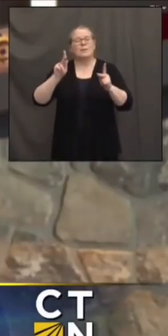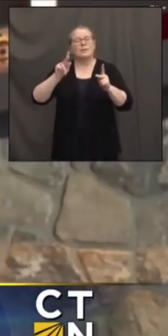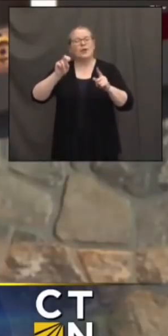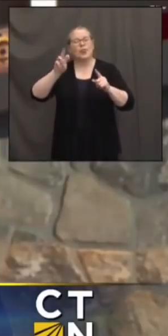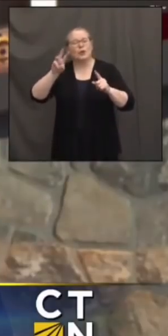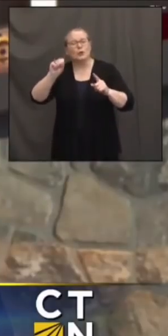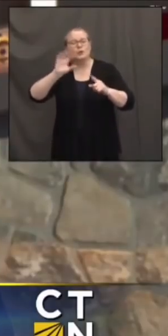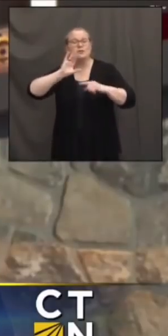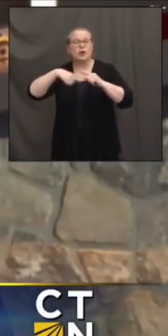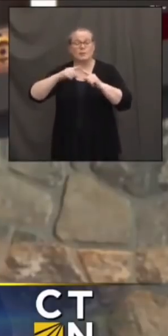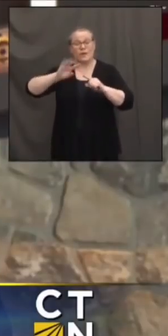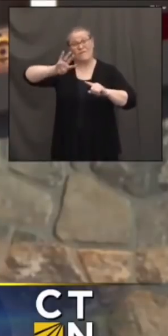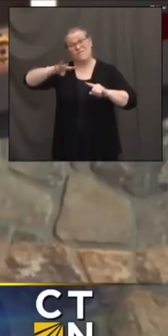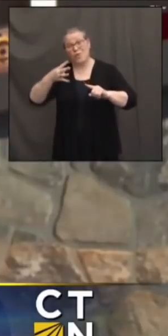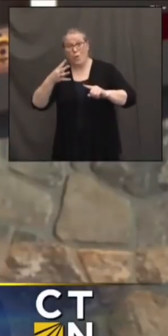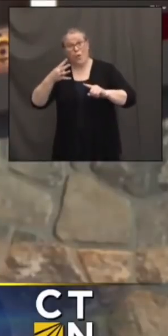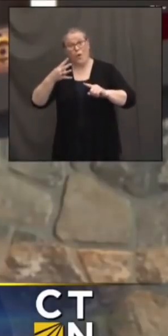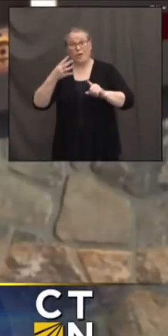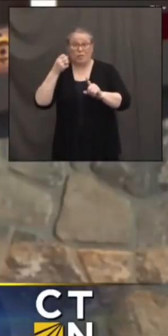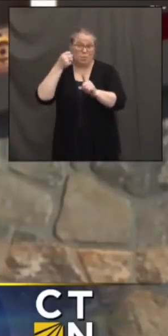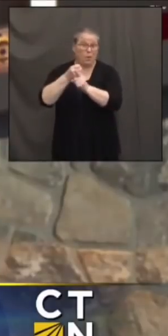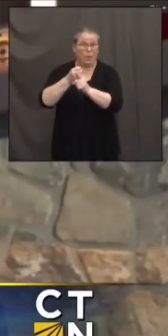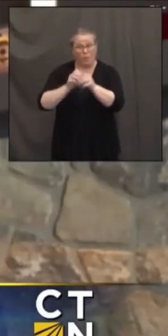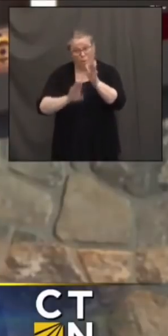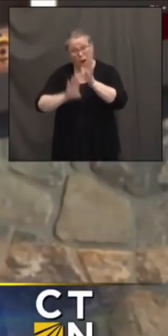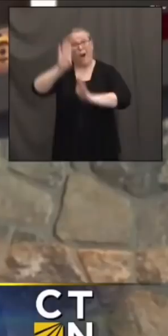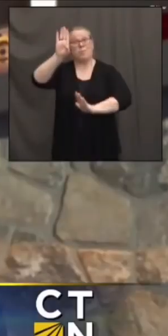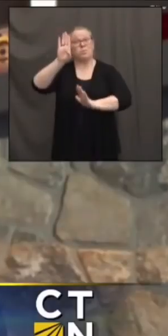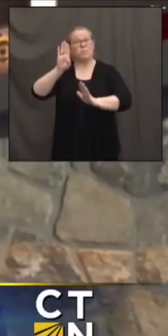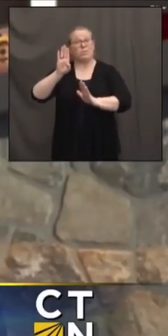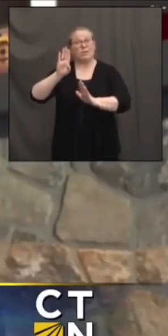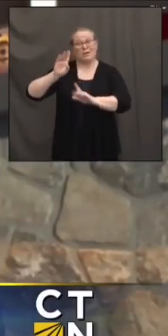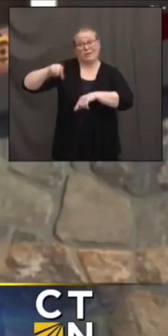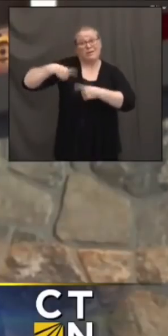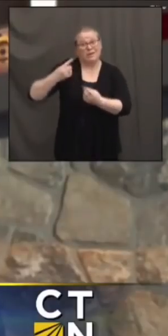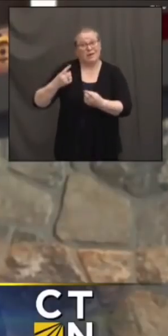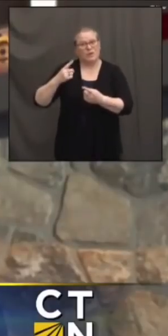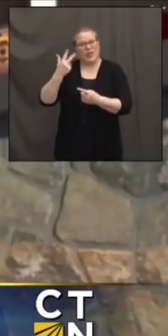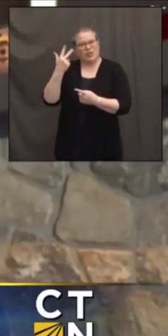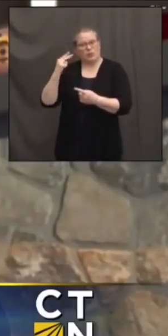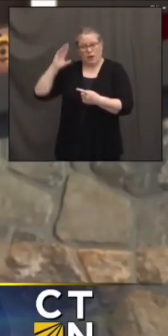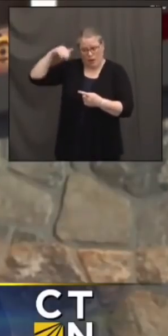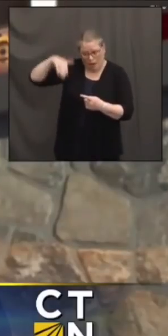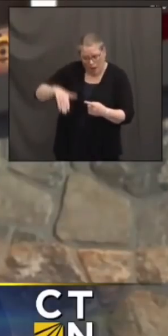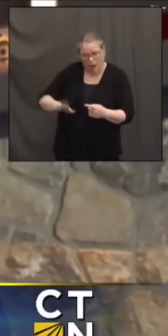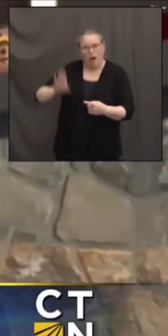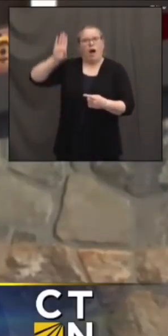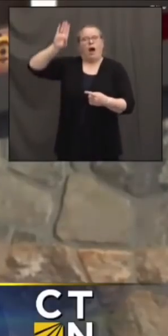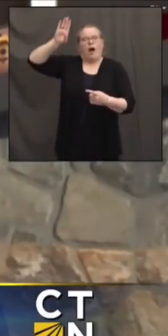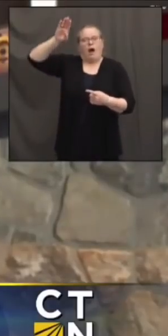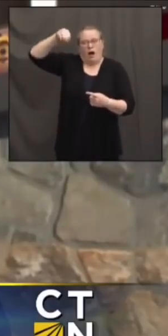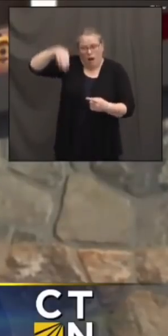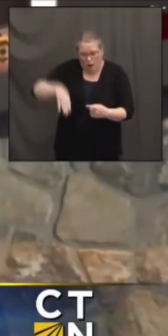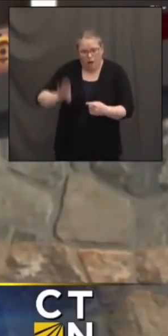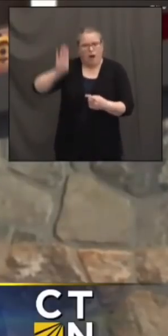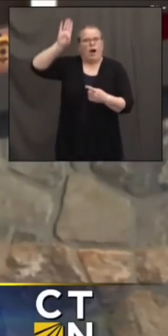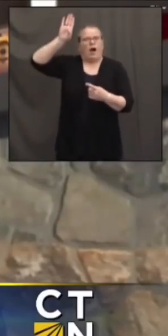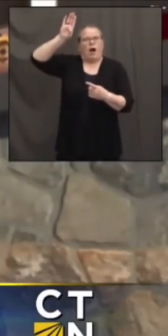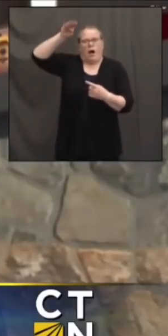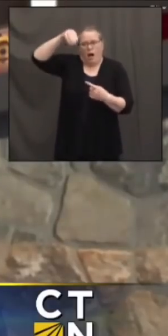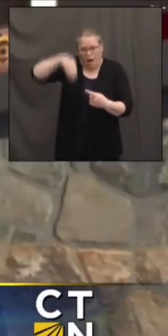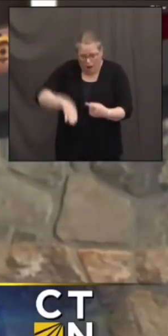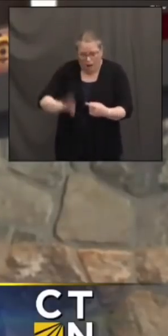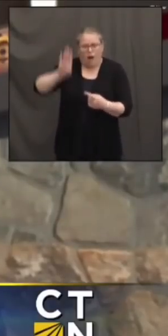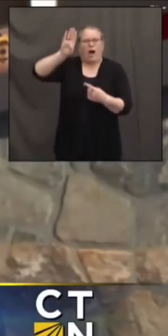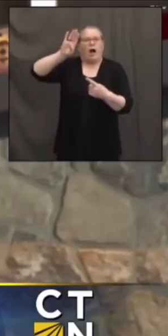that's going to sweep the nation nationally. I think that what we're at risk for is some regionalized epidemics or outbreaks like you're seeing in